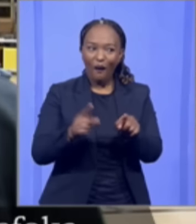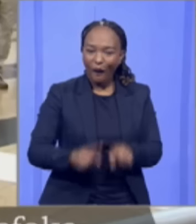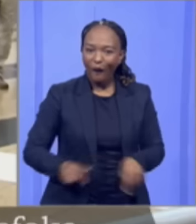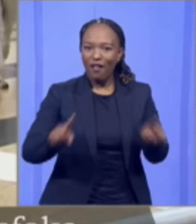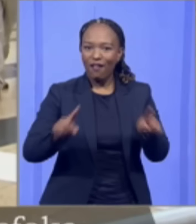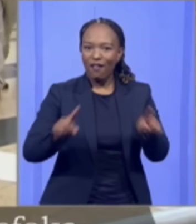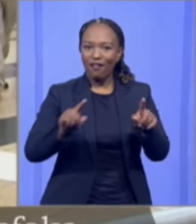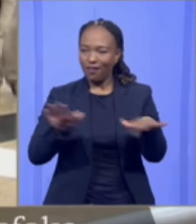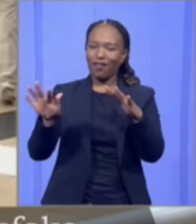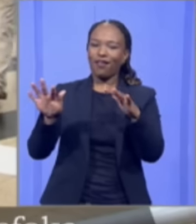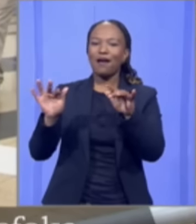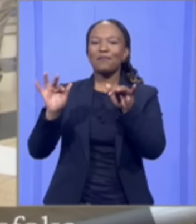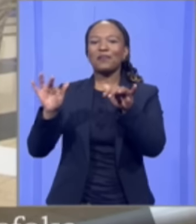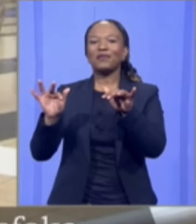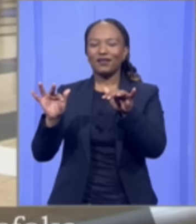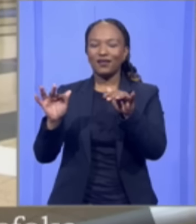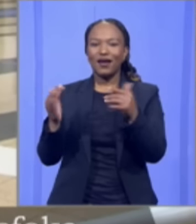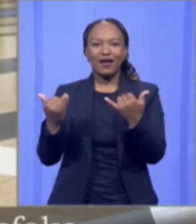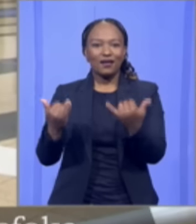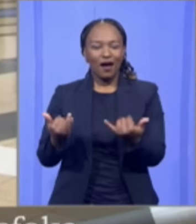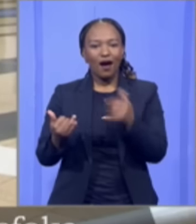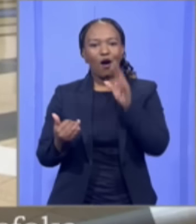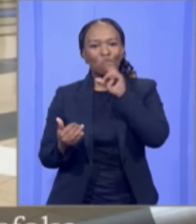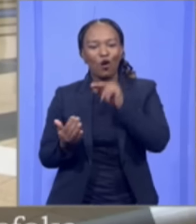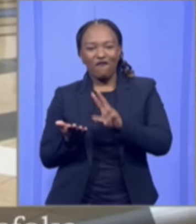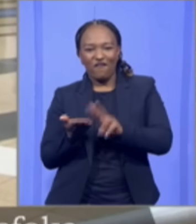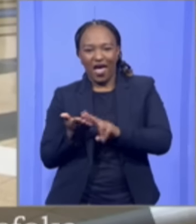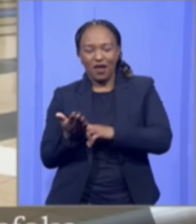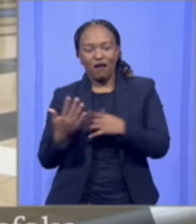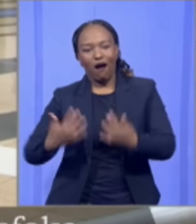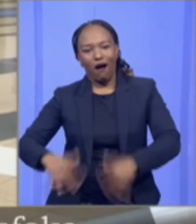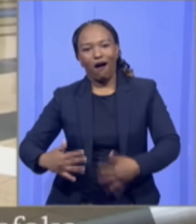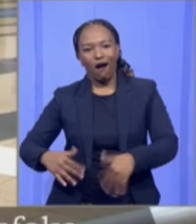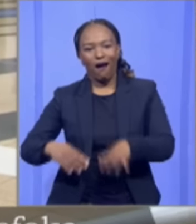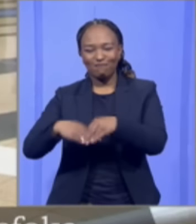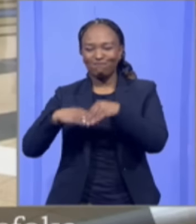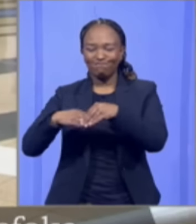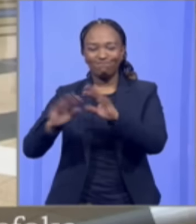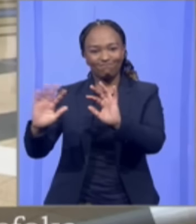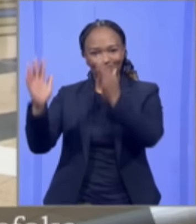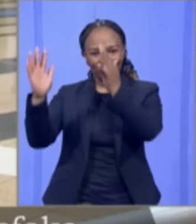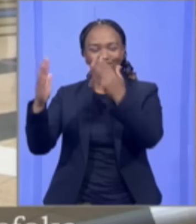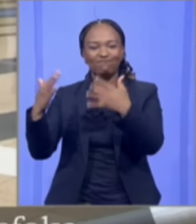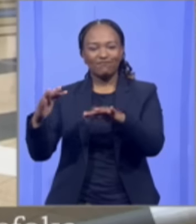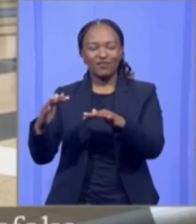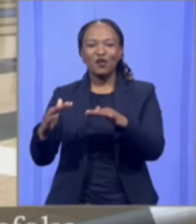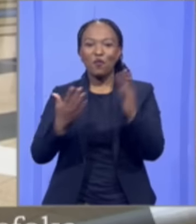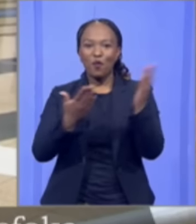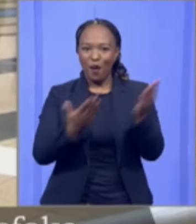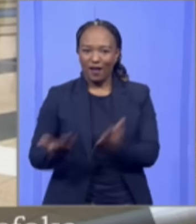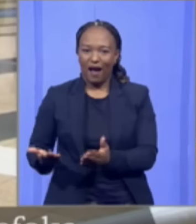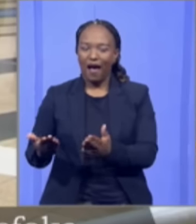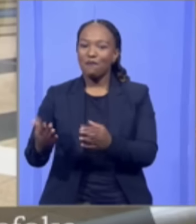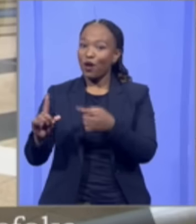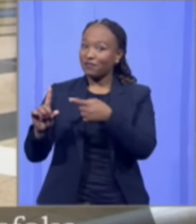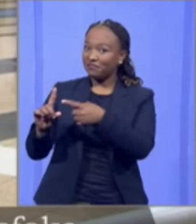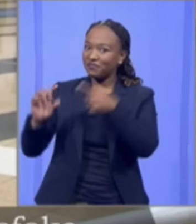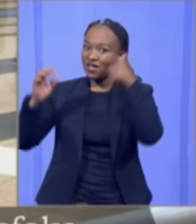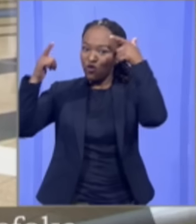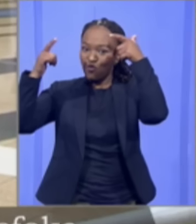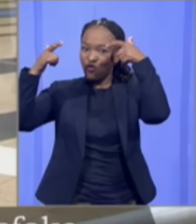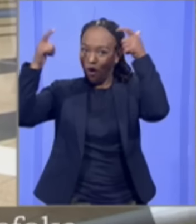belong. Ngonga Chivenda Riambo Rido Mutanganeza Samukorora Anava Ene. Indeed, we're going to welcome her as a royalty that she is,